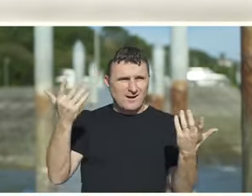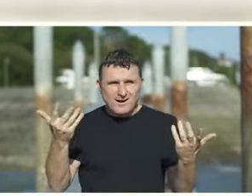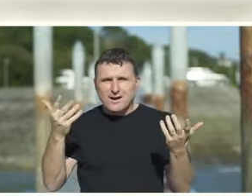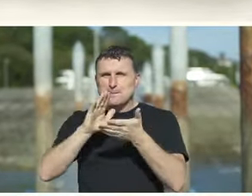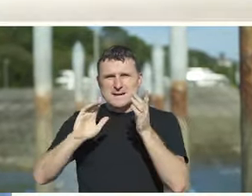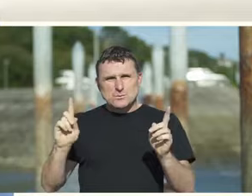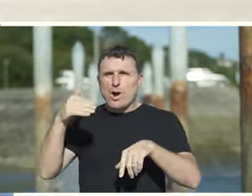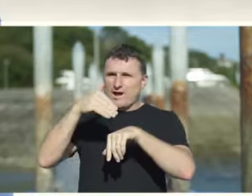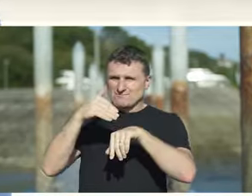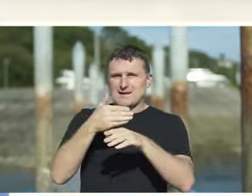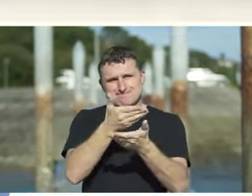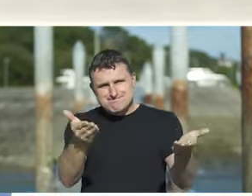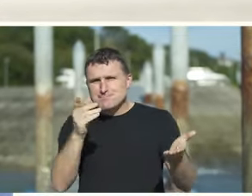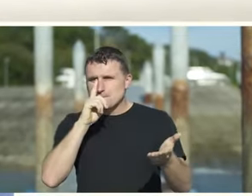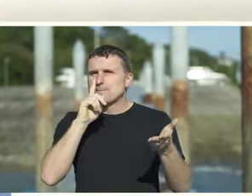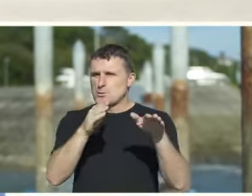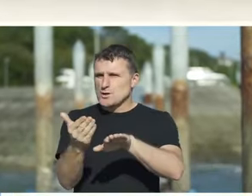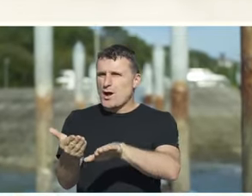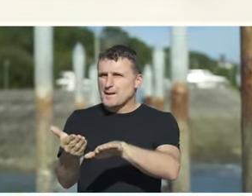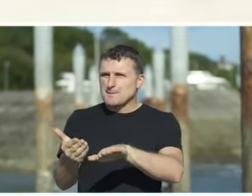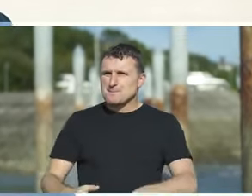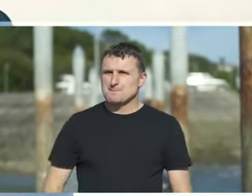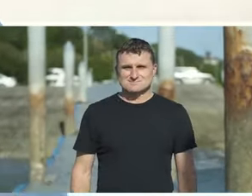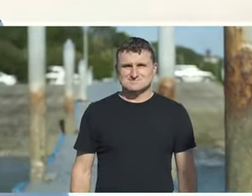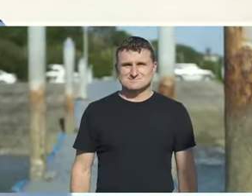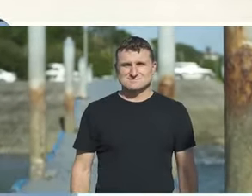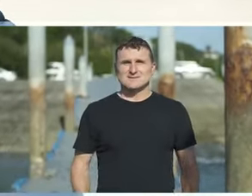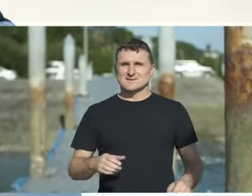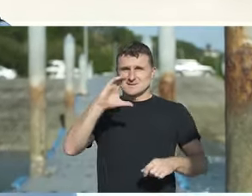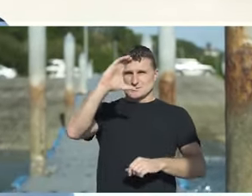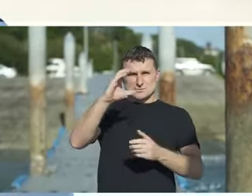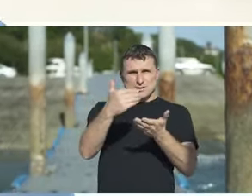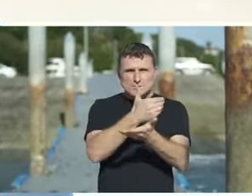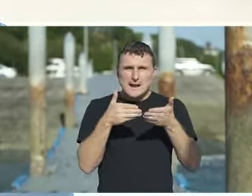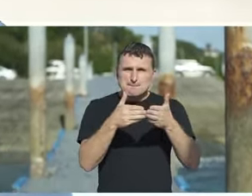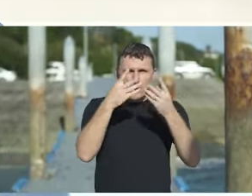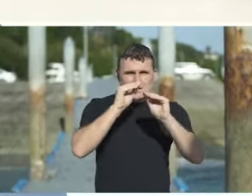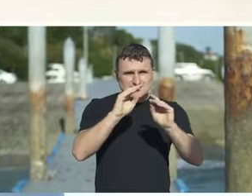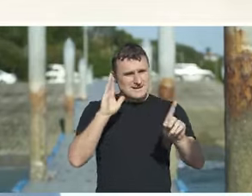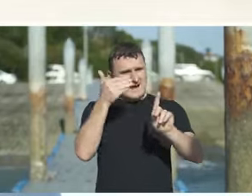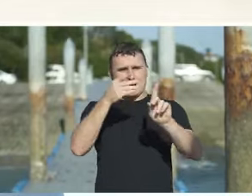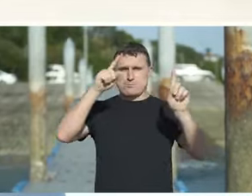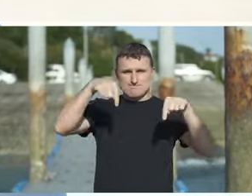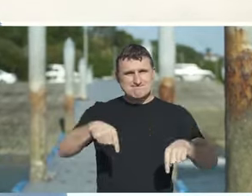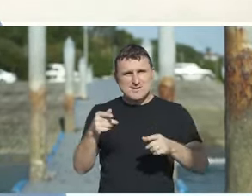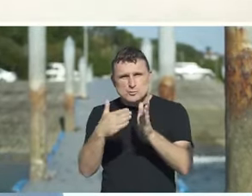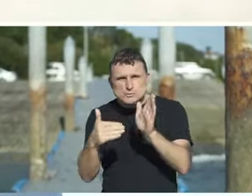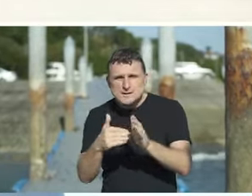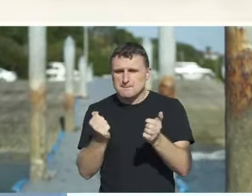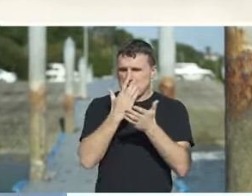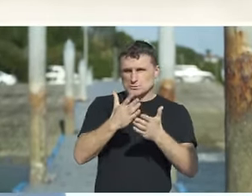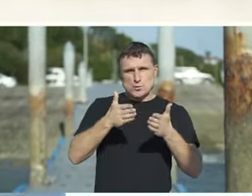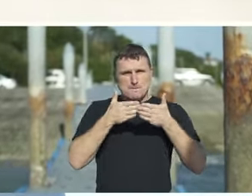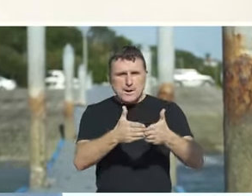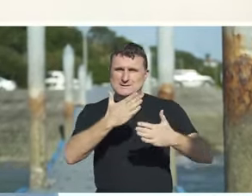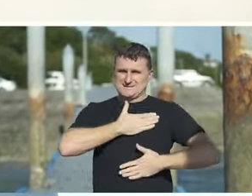and others safe. This attitude is killing people. Coastguard Boating Education wants to make boating in New Zealand a safe